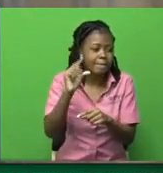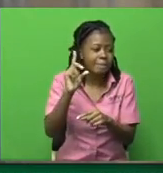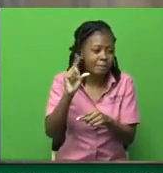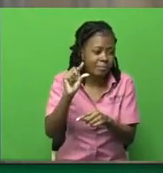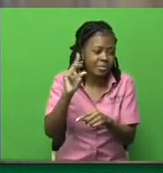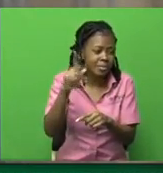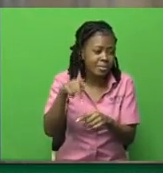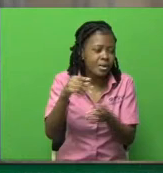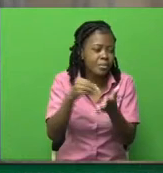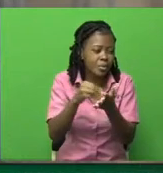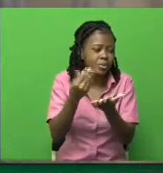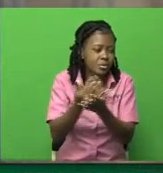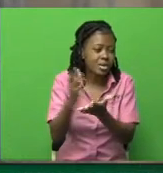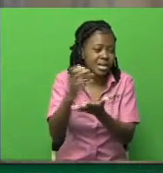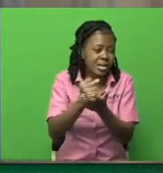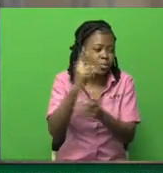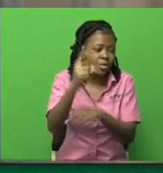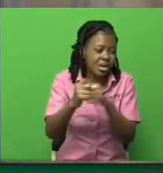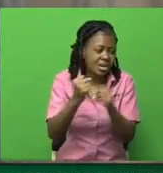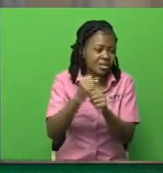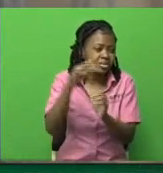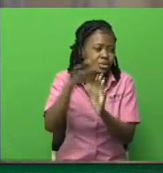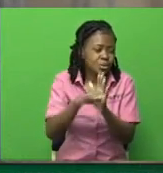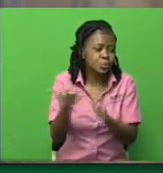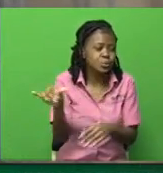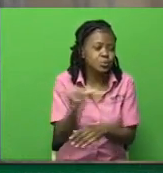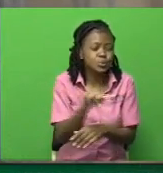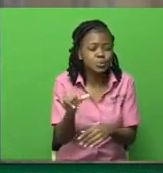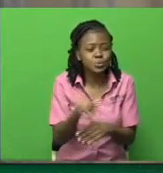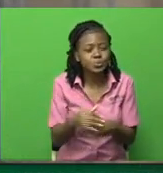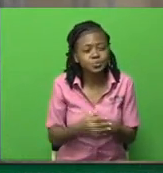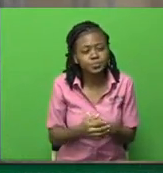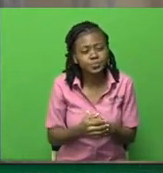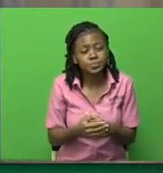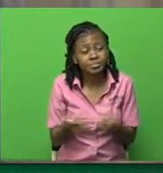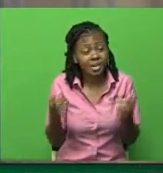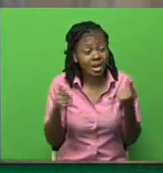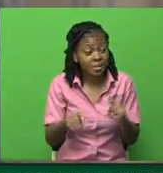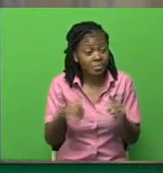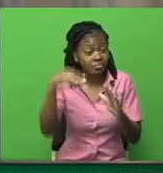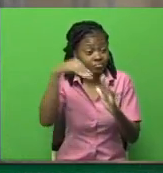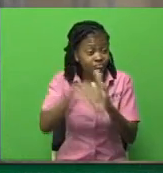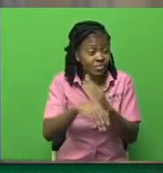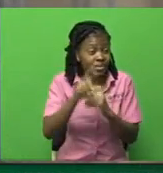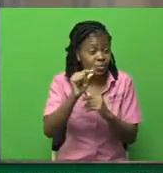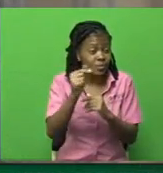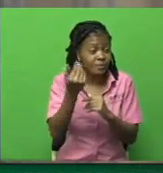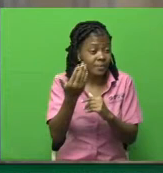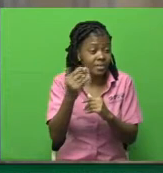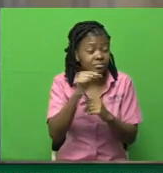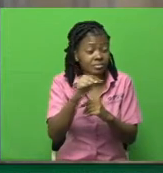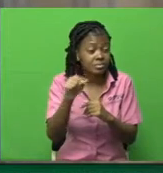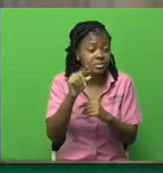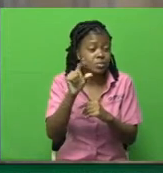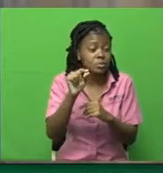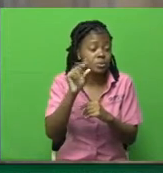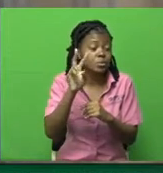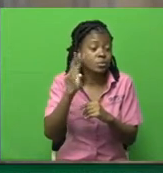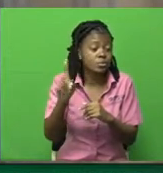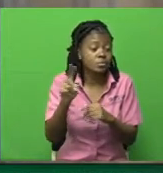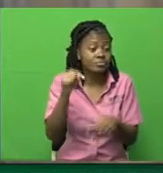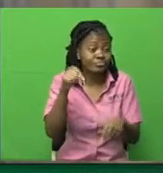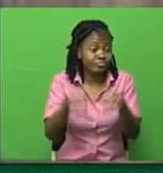in terms of real GDP from 2015 to 2021. now get this right the energy sector has